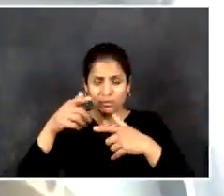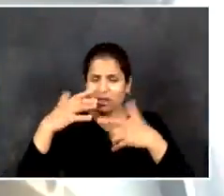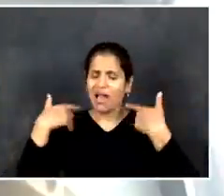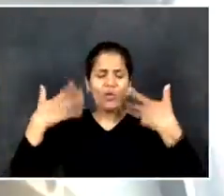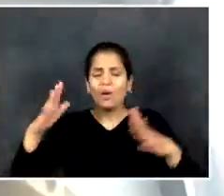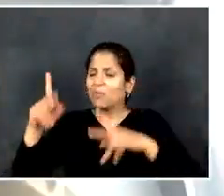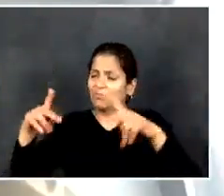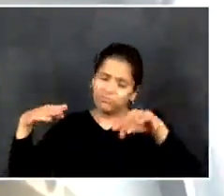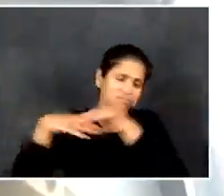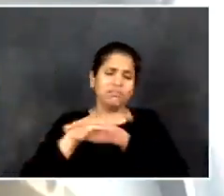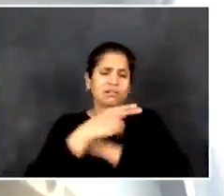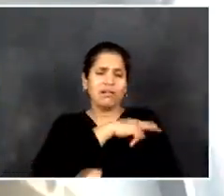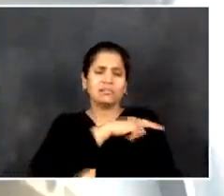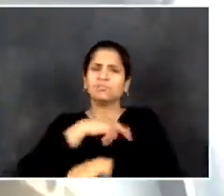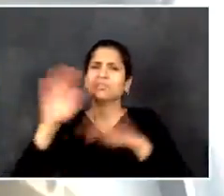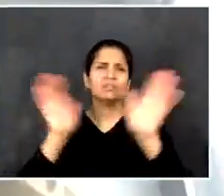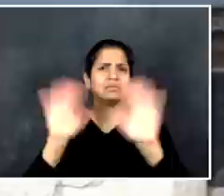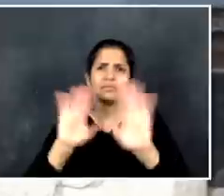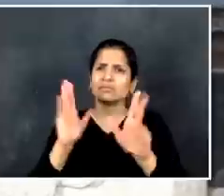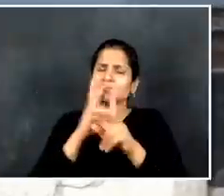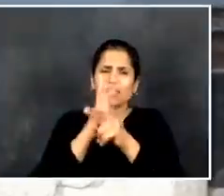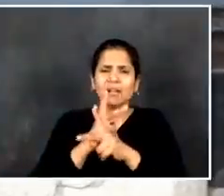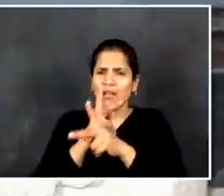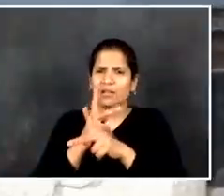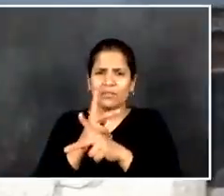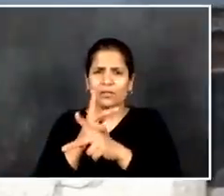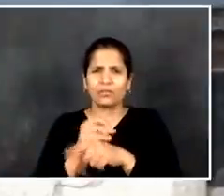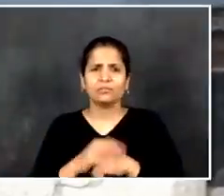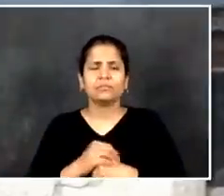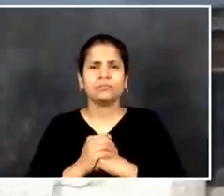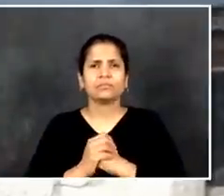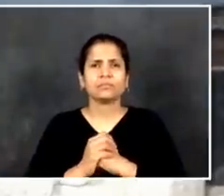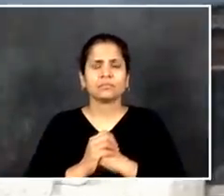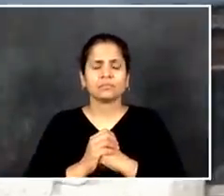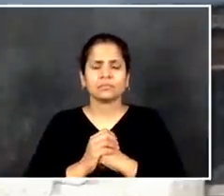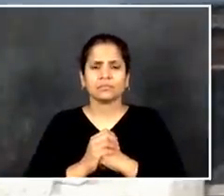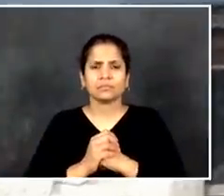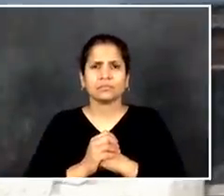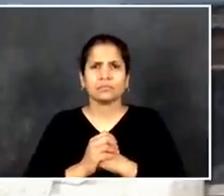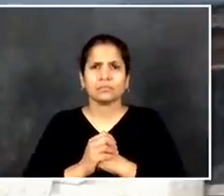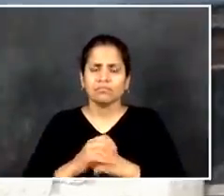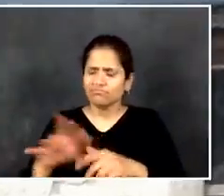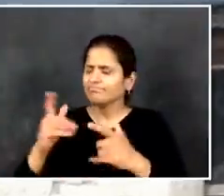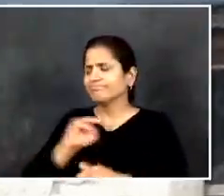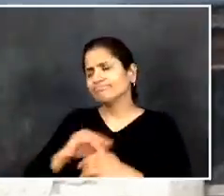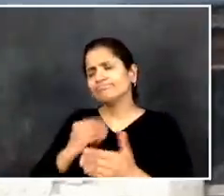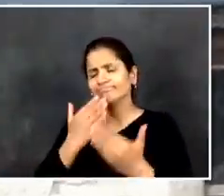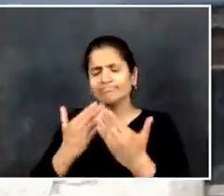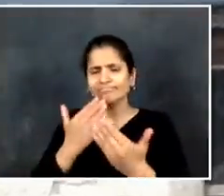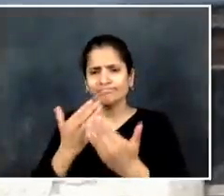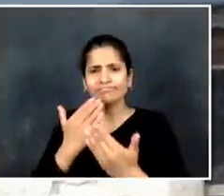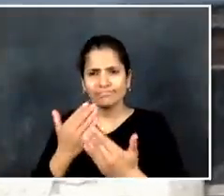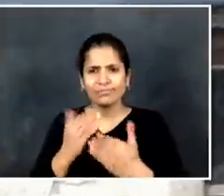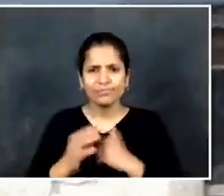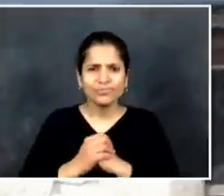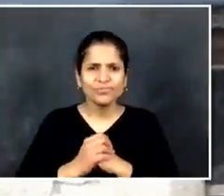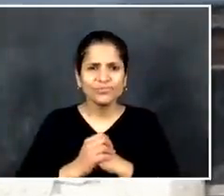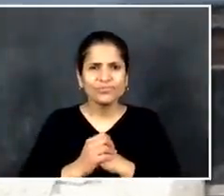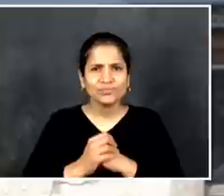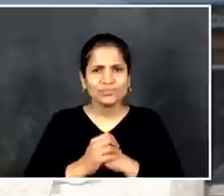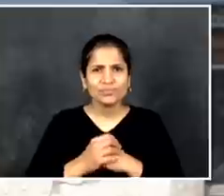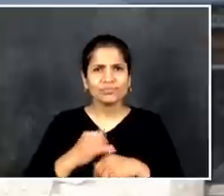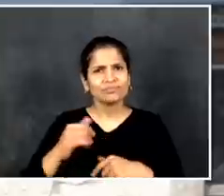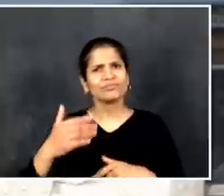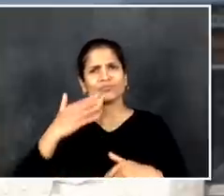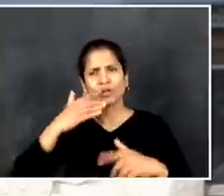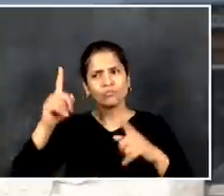thoughtful about people's families. So thank you very, very much, Mitch. That really paints the picture and the challenge very